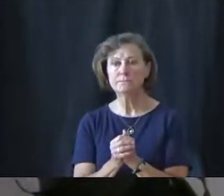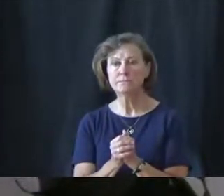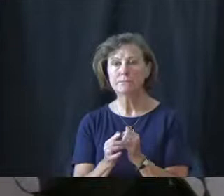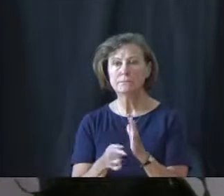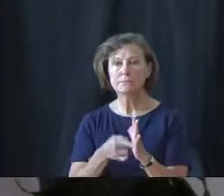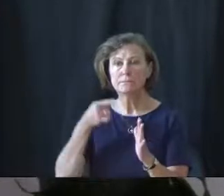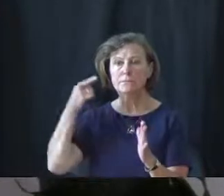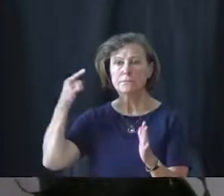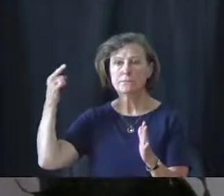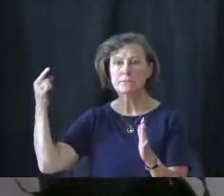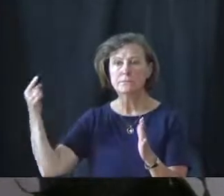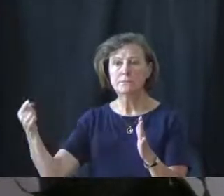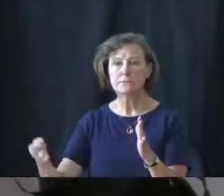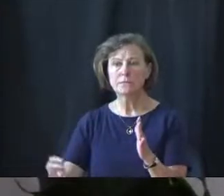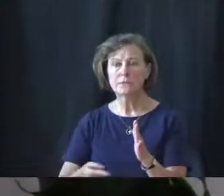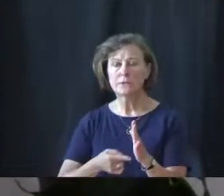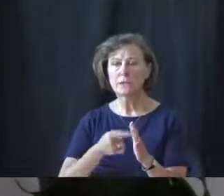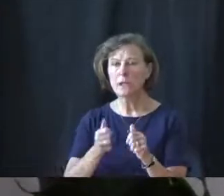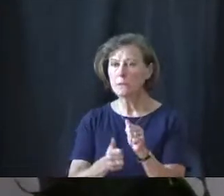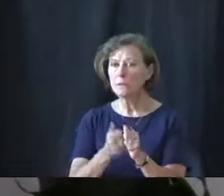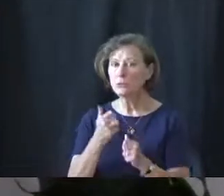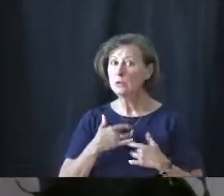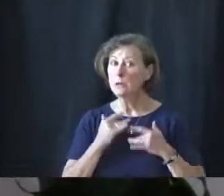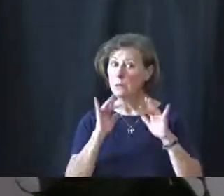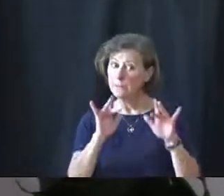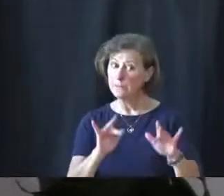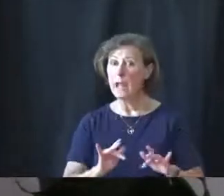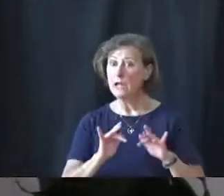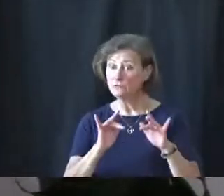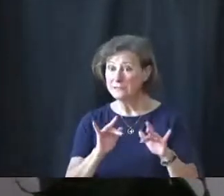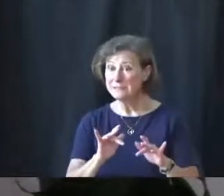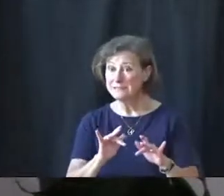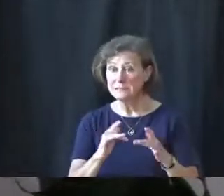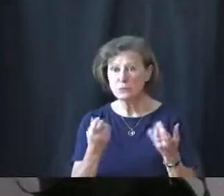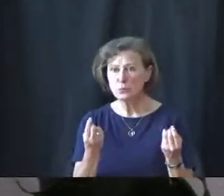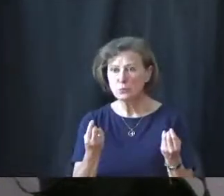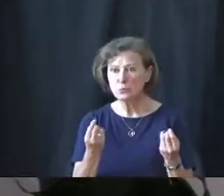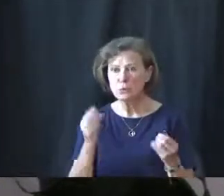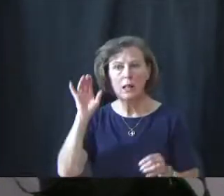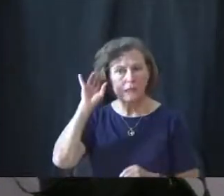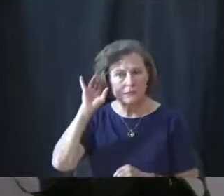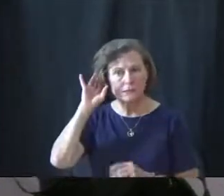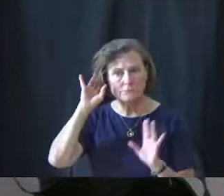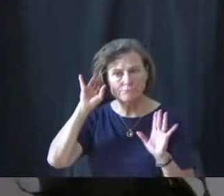Sometimes the most compassionate act is to listen,